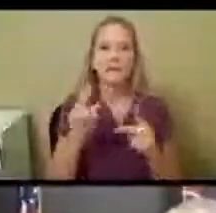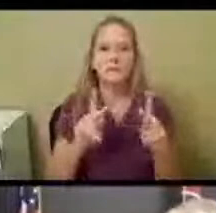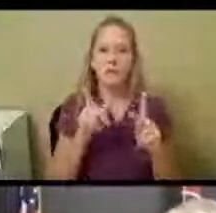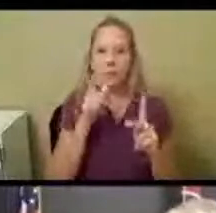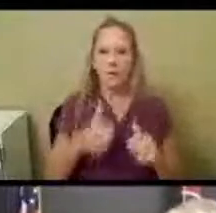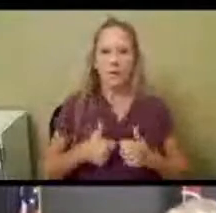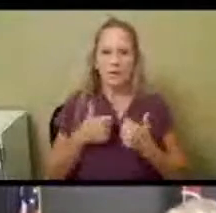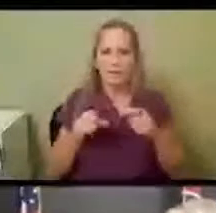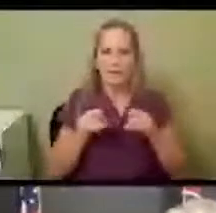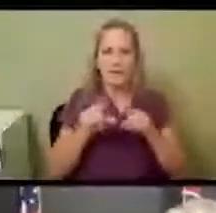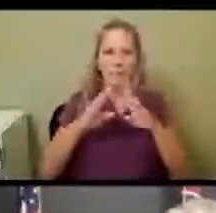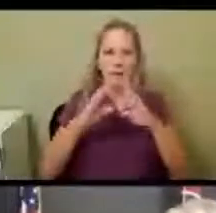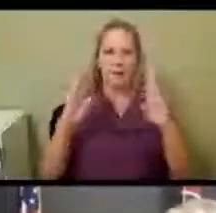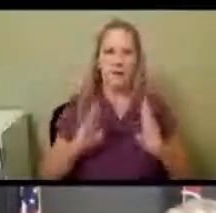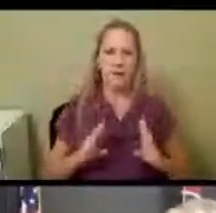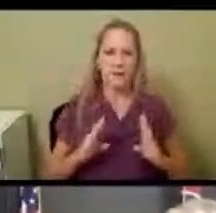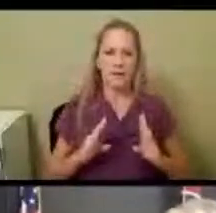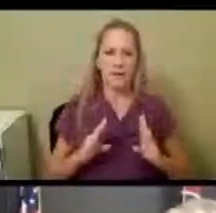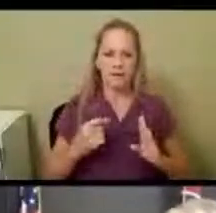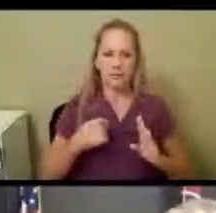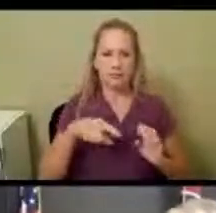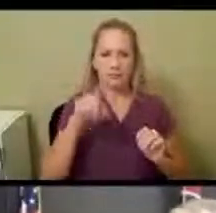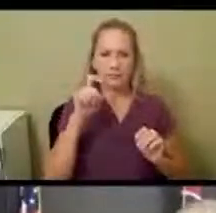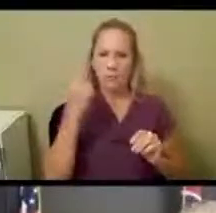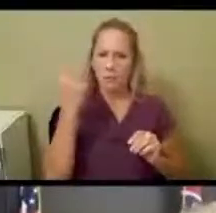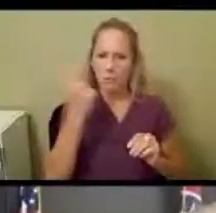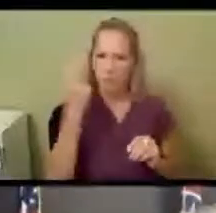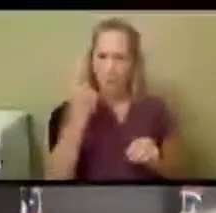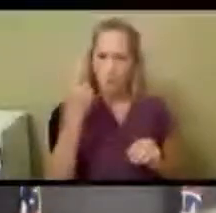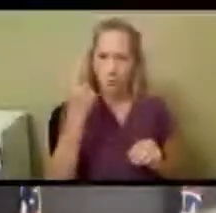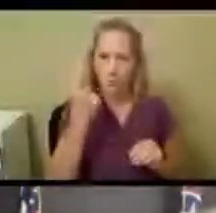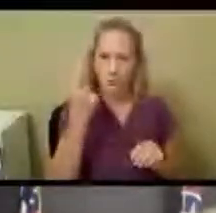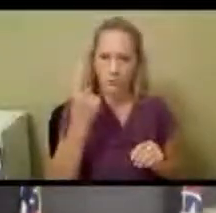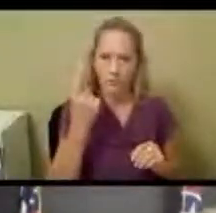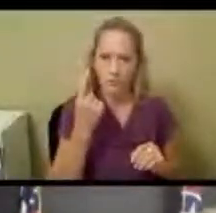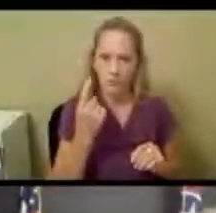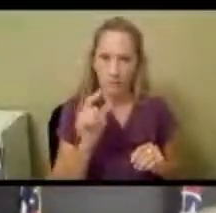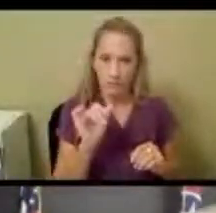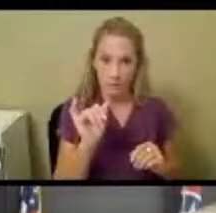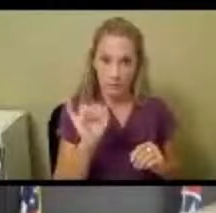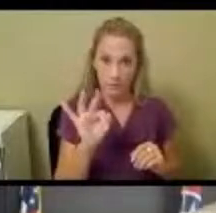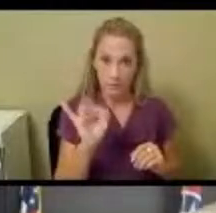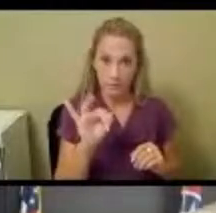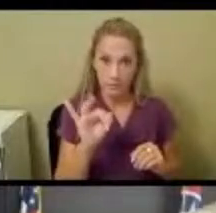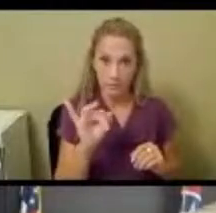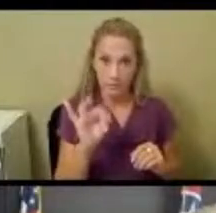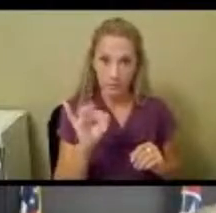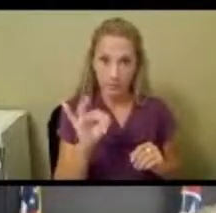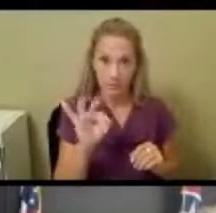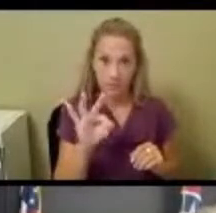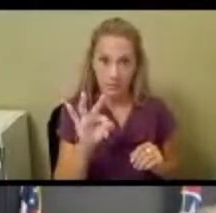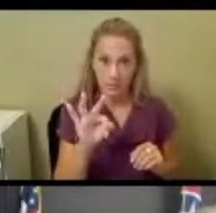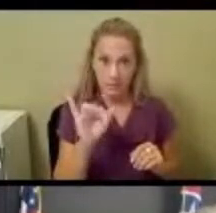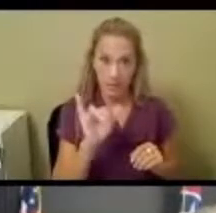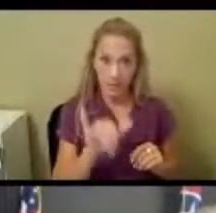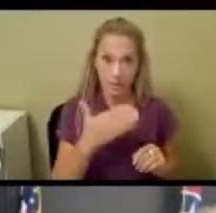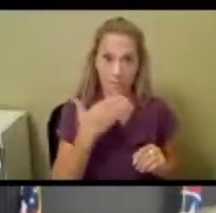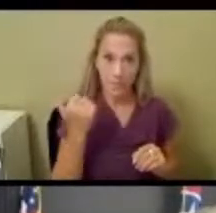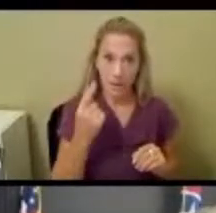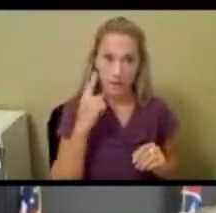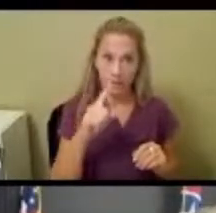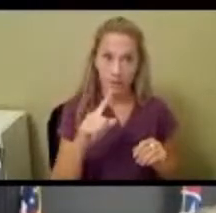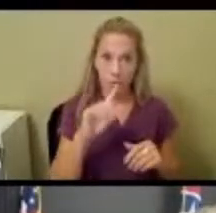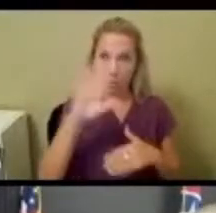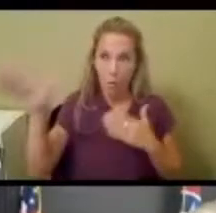household. And I was just wondering whether this is better for all